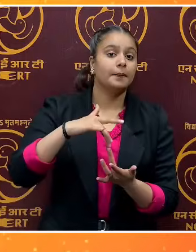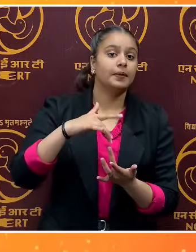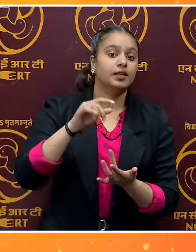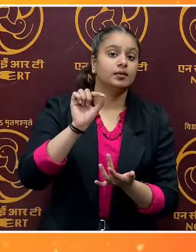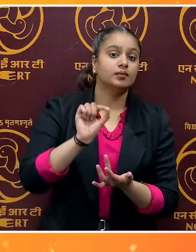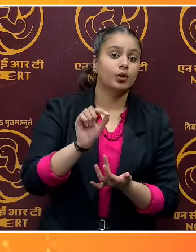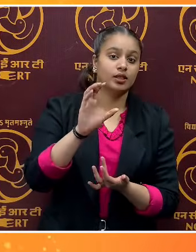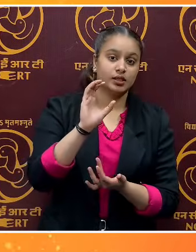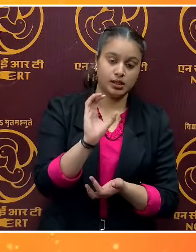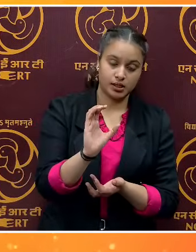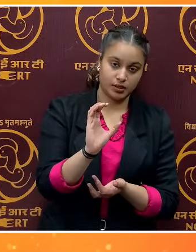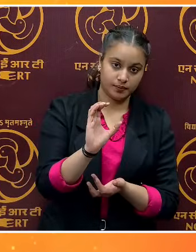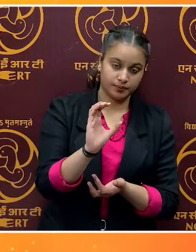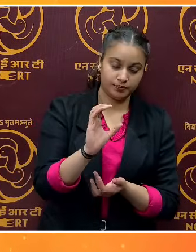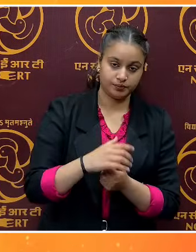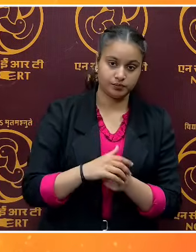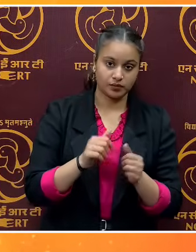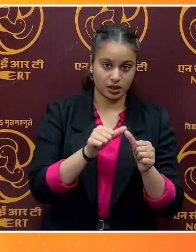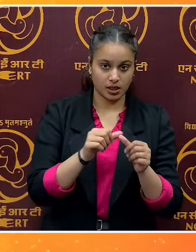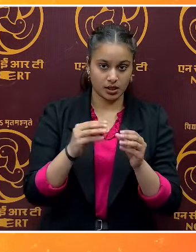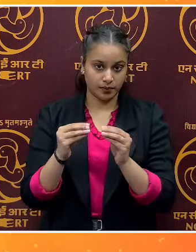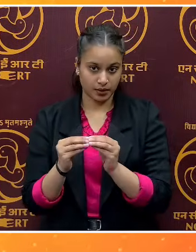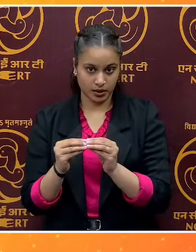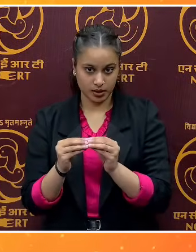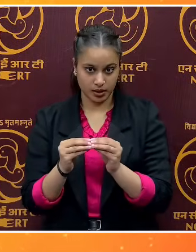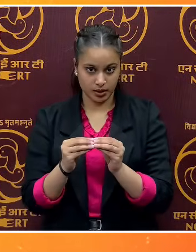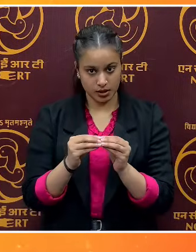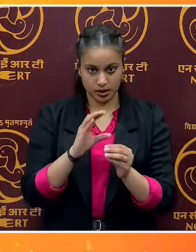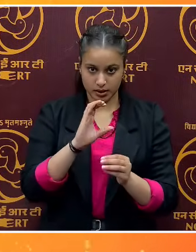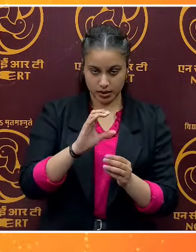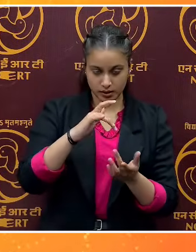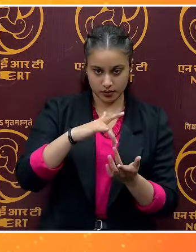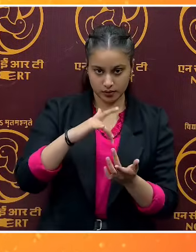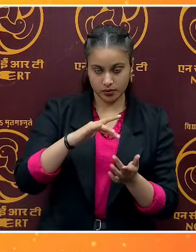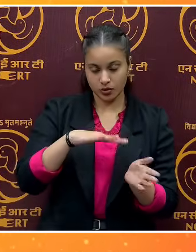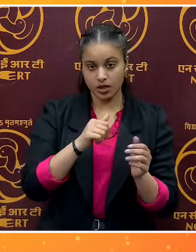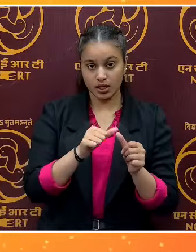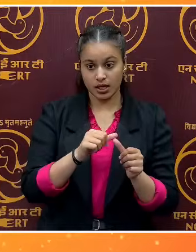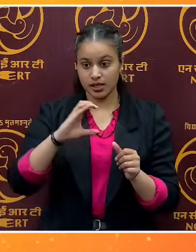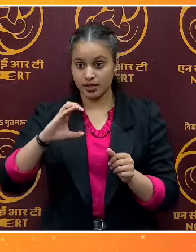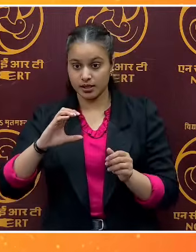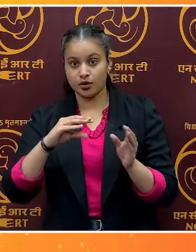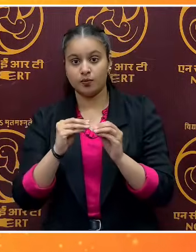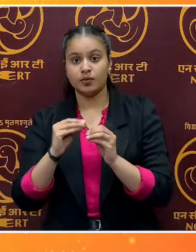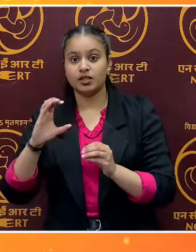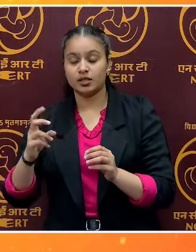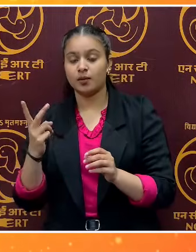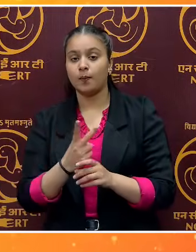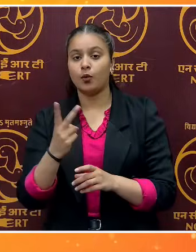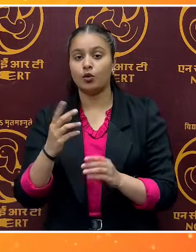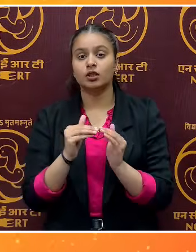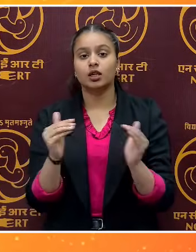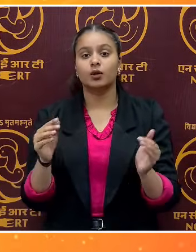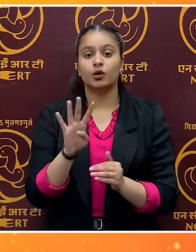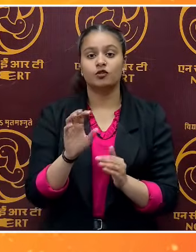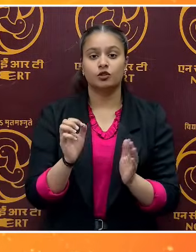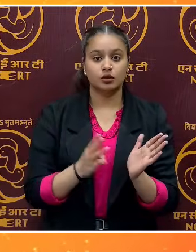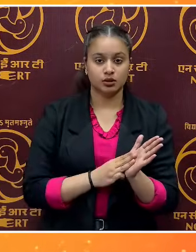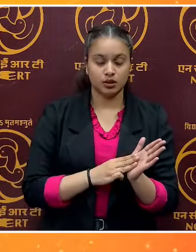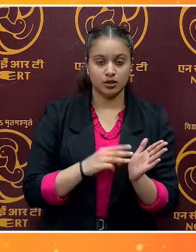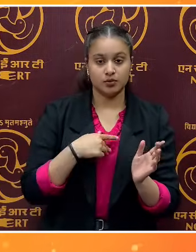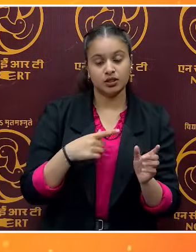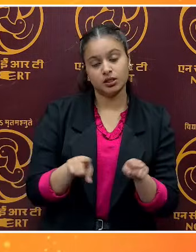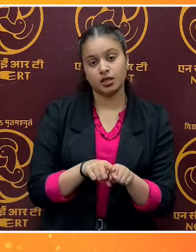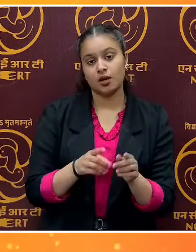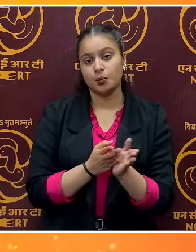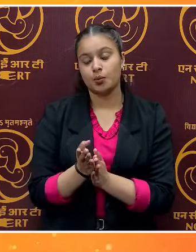C. C is midpoint of AB. So, AC and CB both are equal of 4 centimeters. Likewise, I am